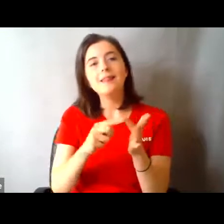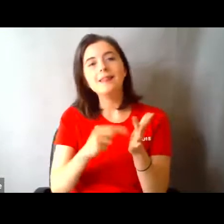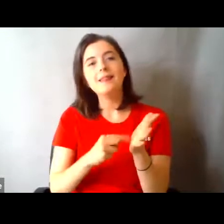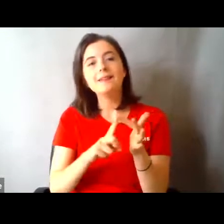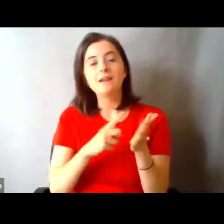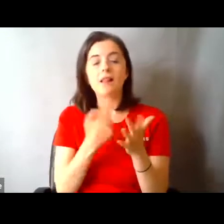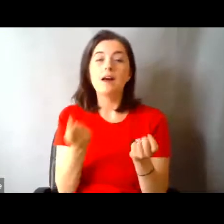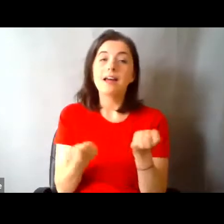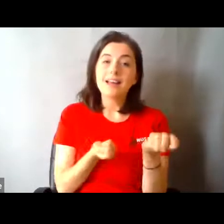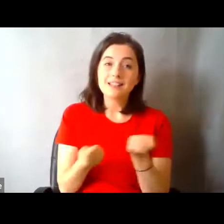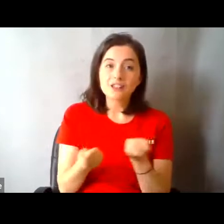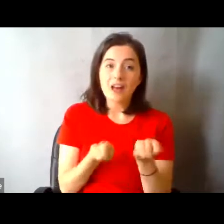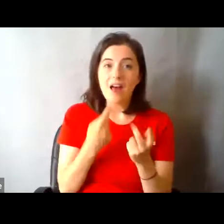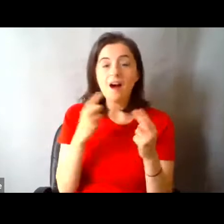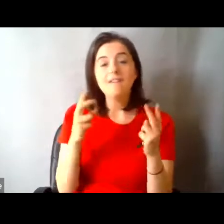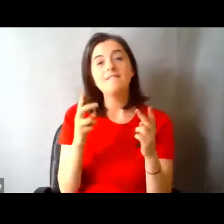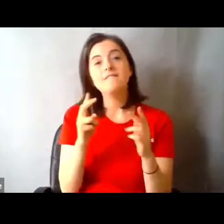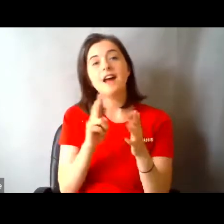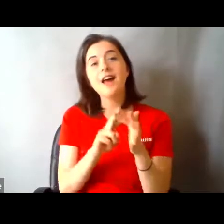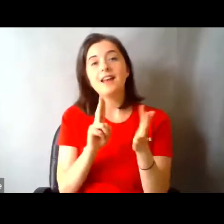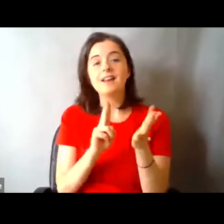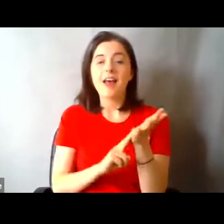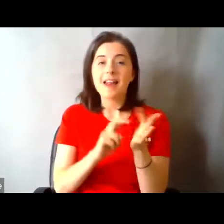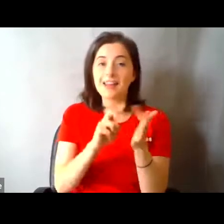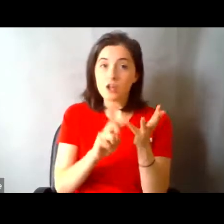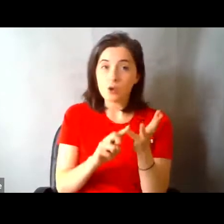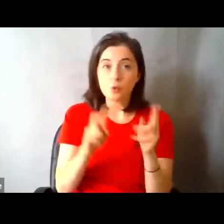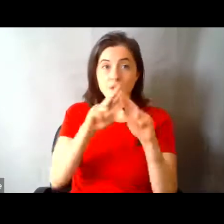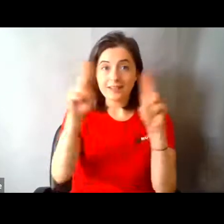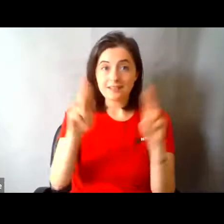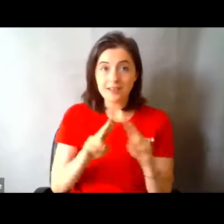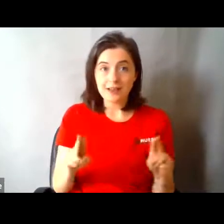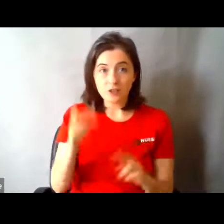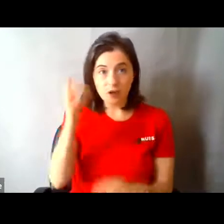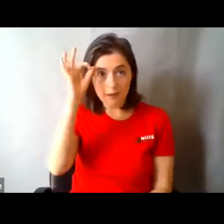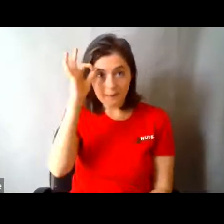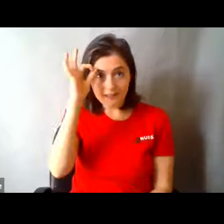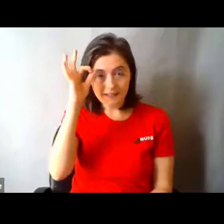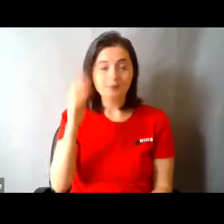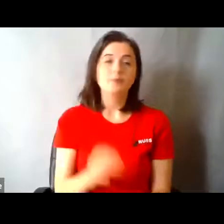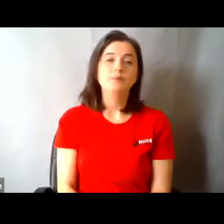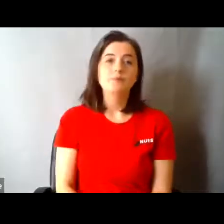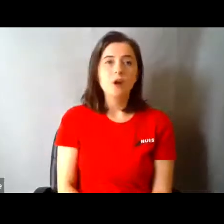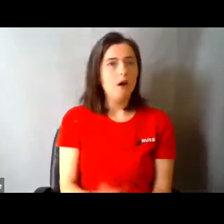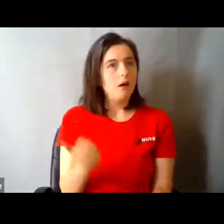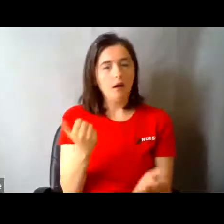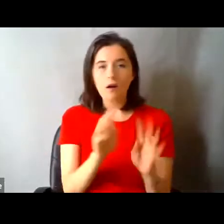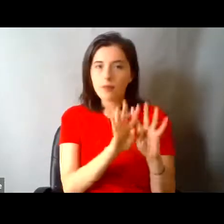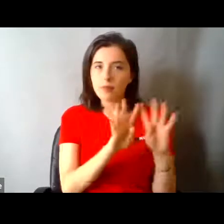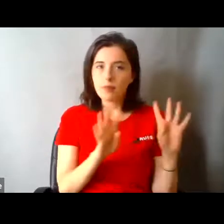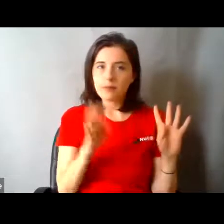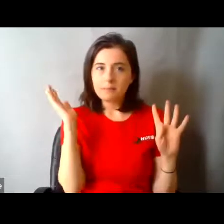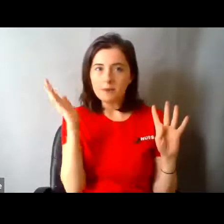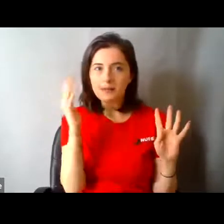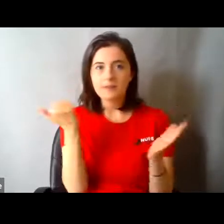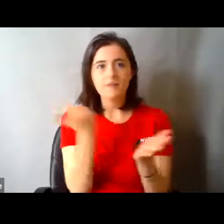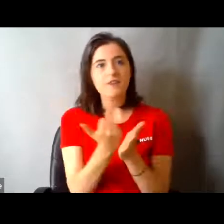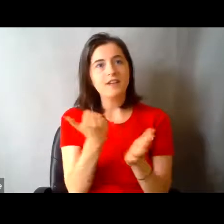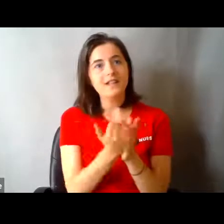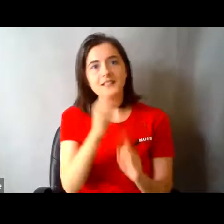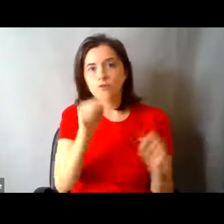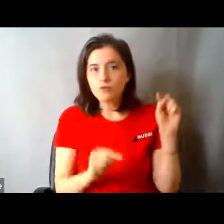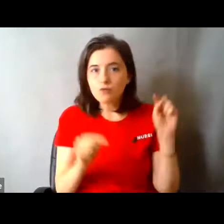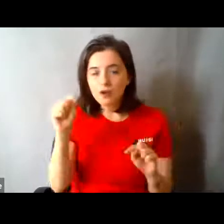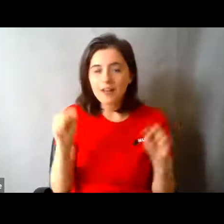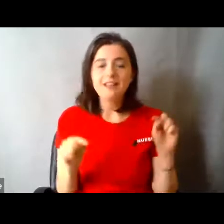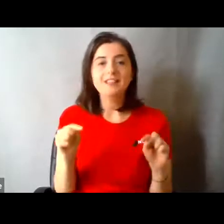Union's International Committee, and I'll be chairing your meeting this evening. We've got a fantastic range of speakers, but also hopefully the opportunity for a